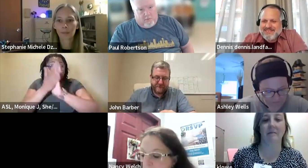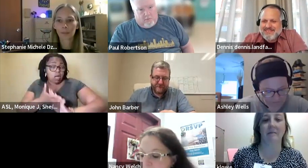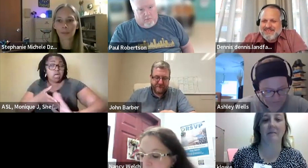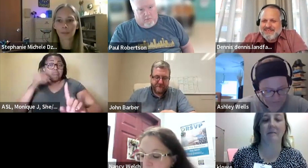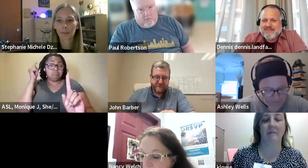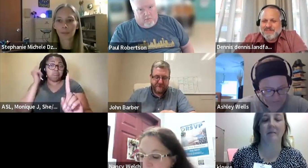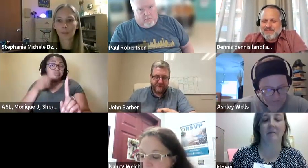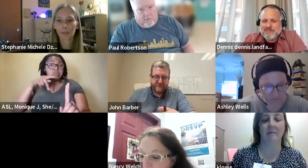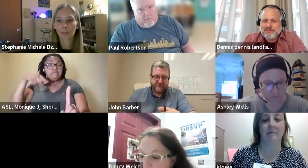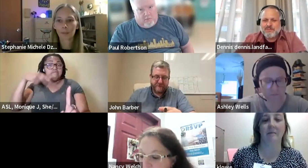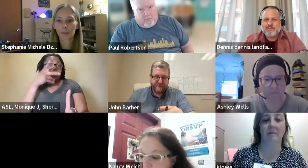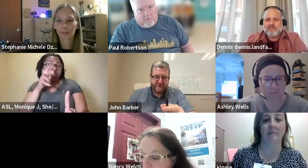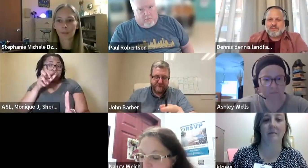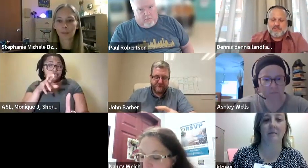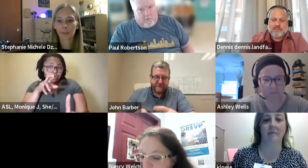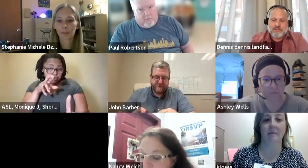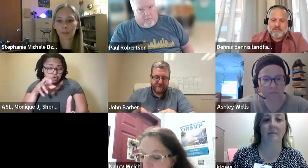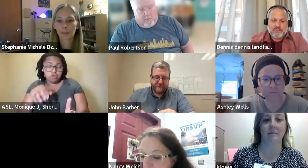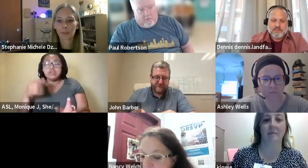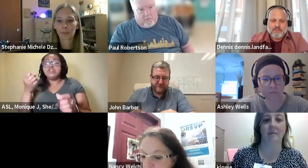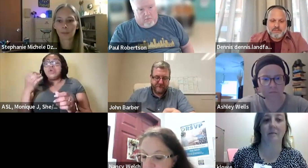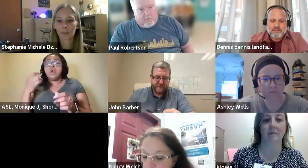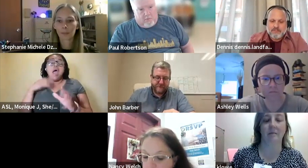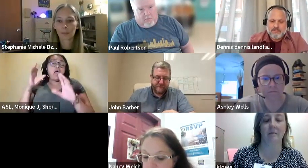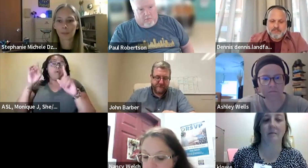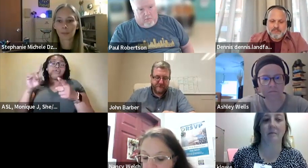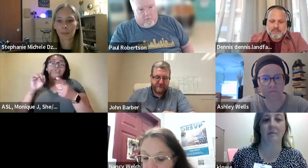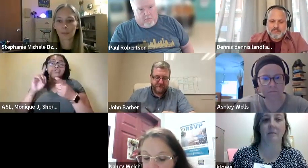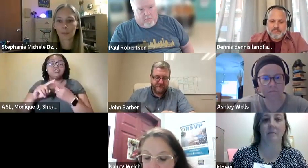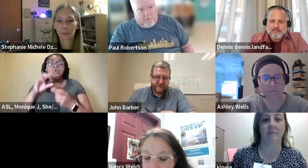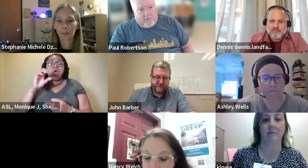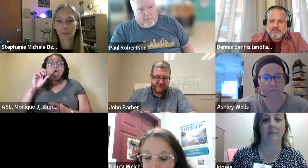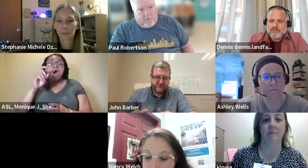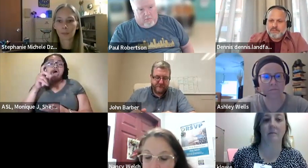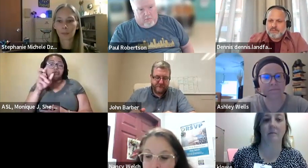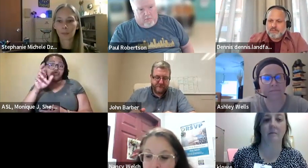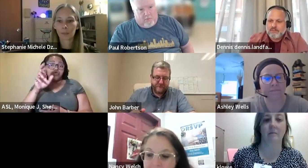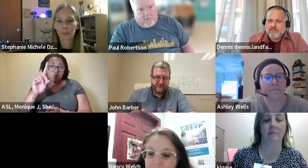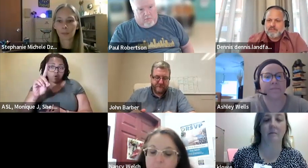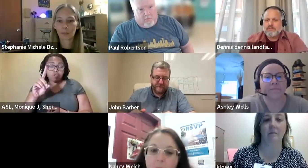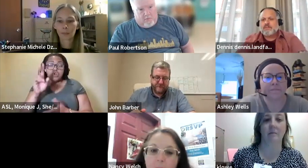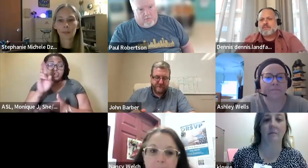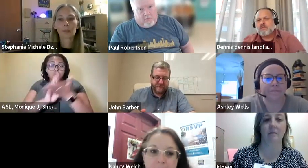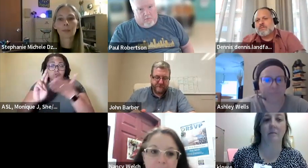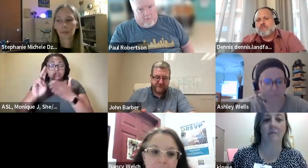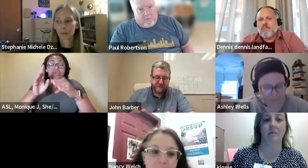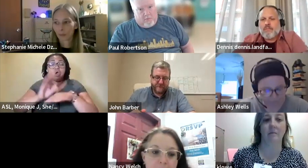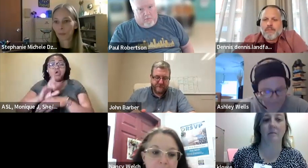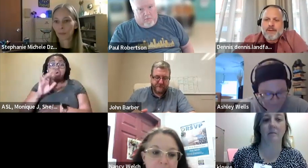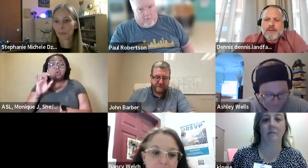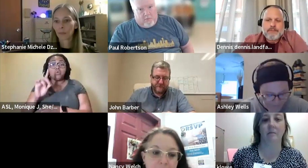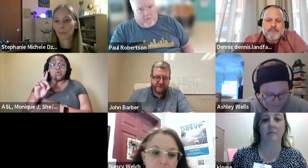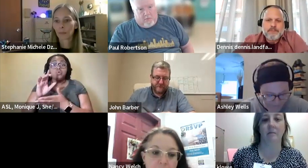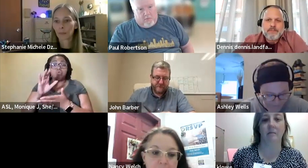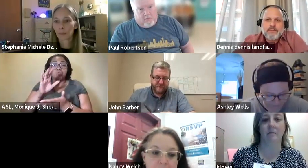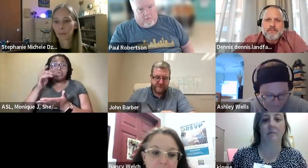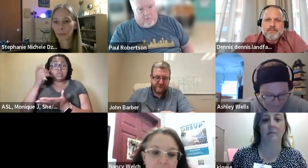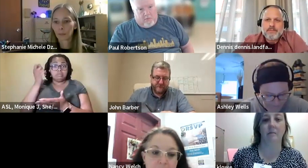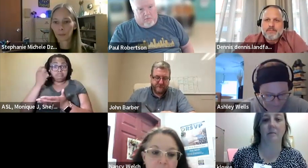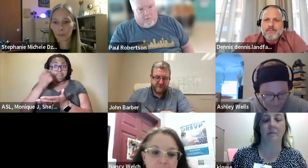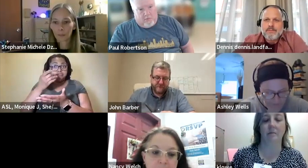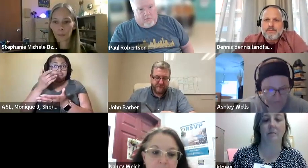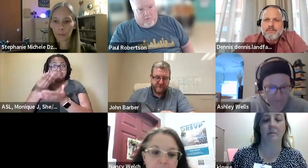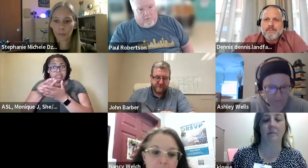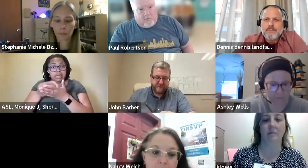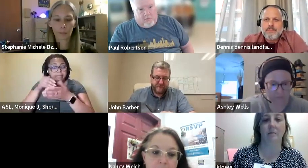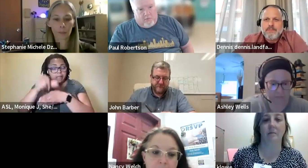I went to Oxford University on a Rhodes Scholarship and studied philosophy